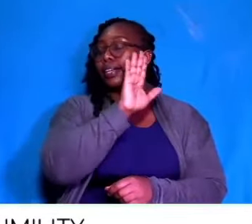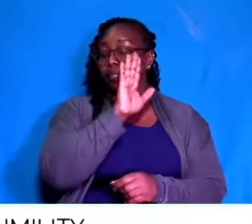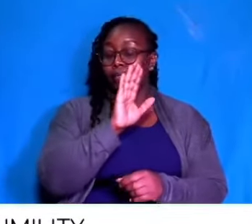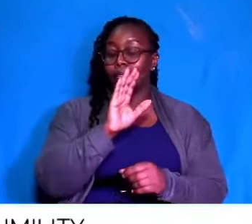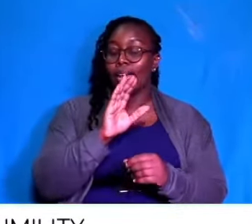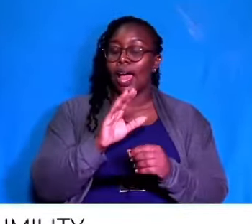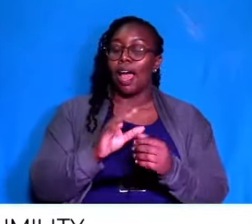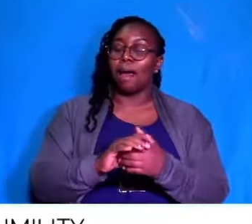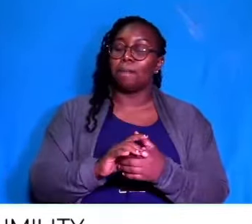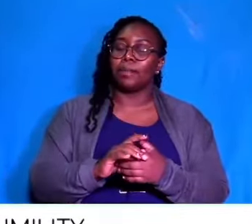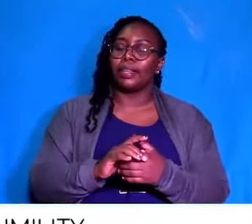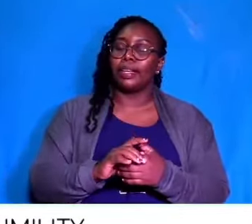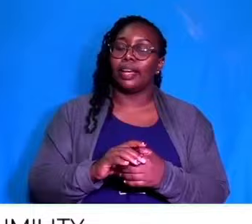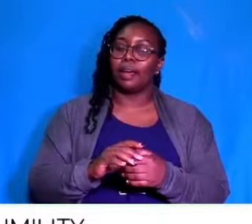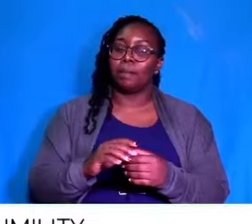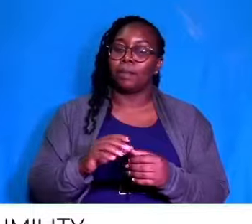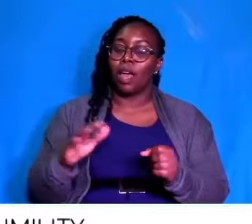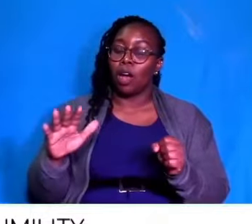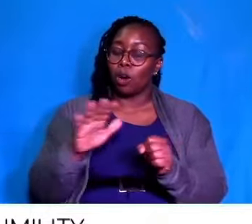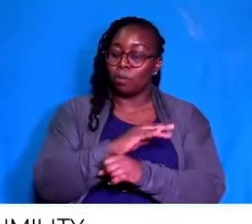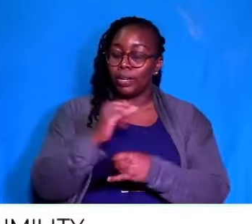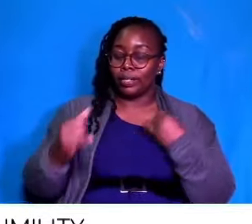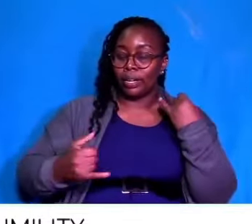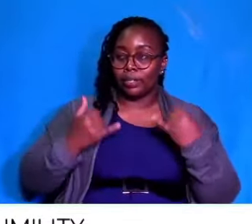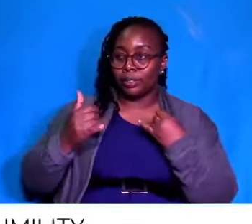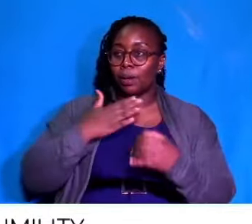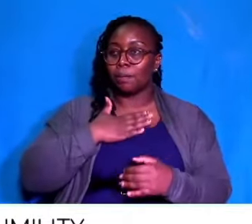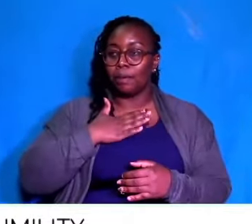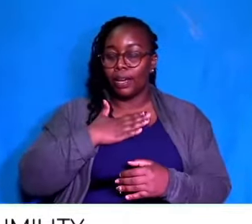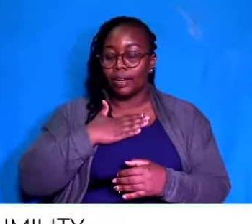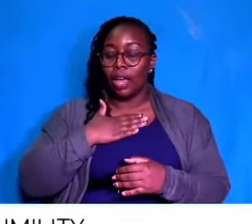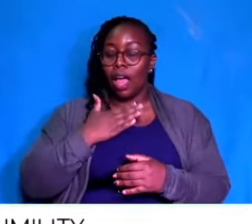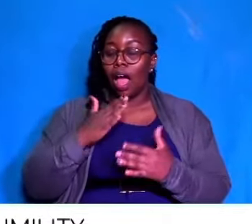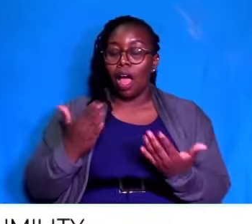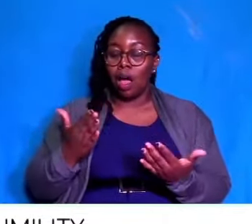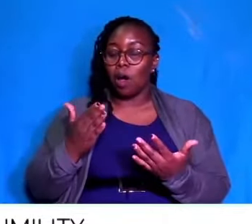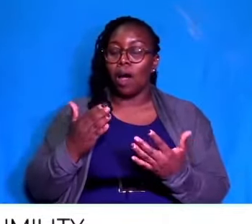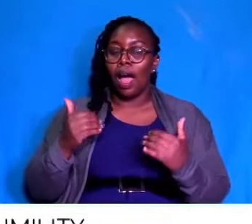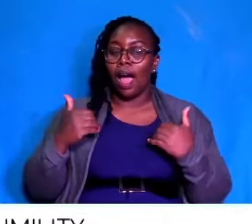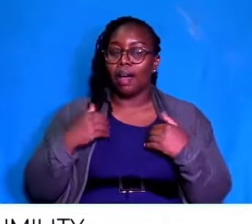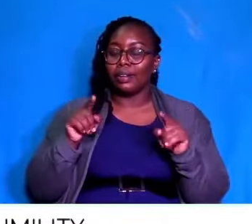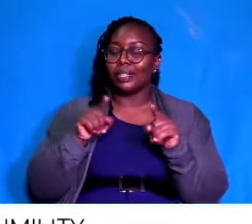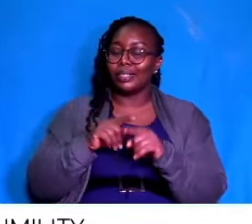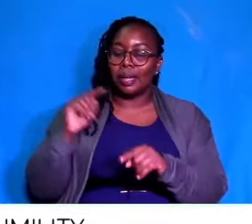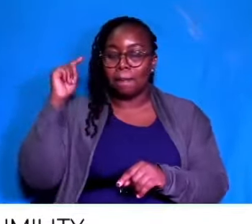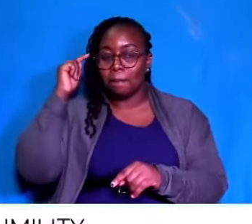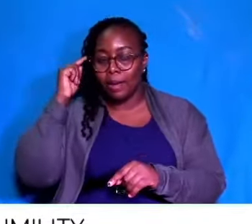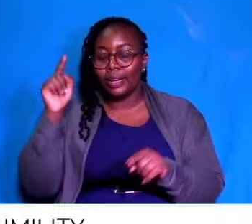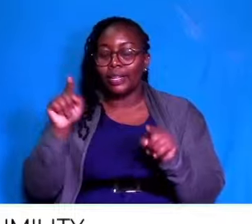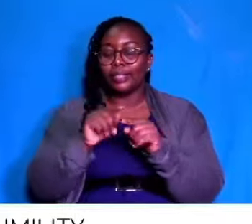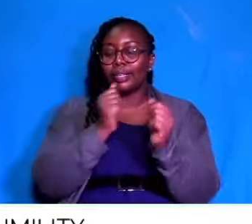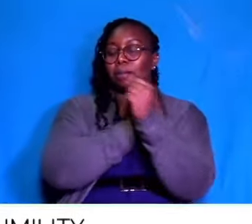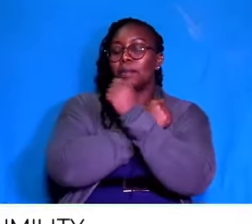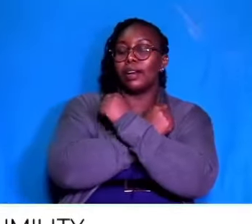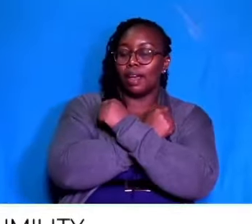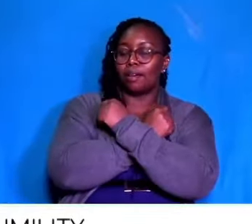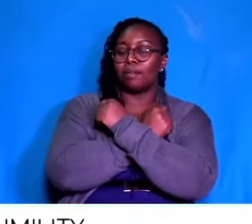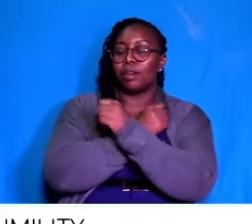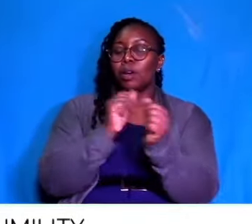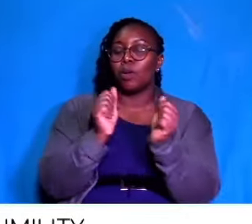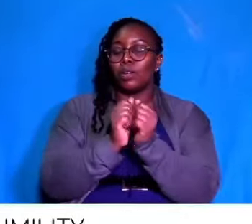sympathy, complete my joy by being of the same mind, having the same love, and being in full accord with one